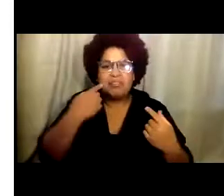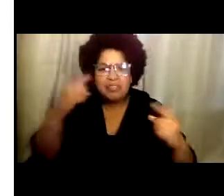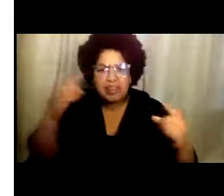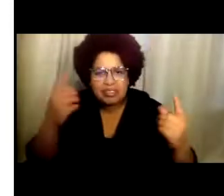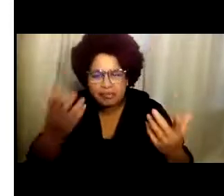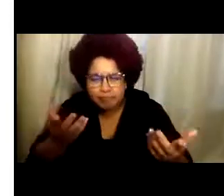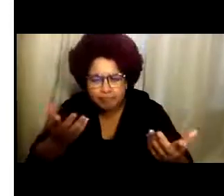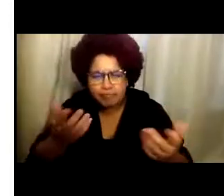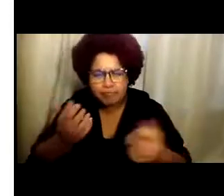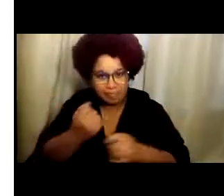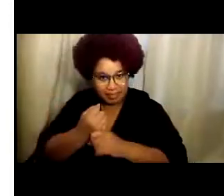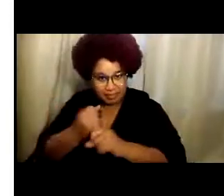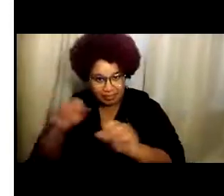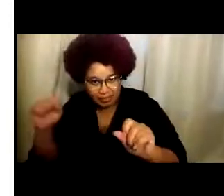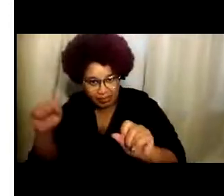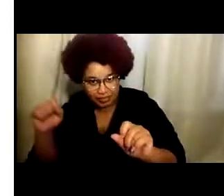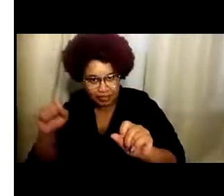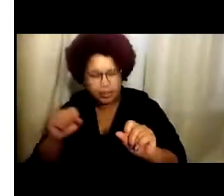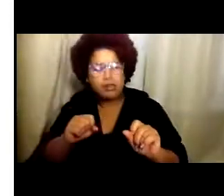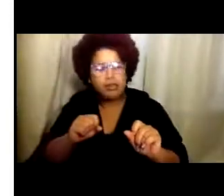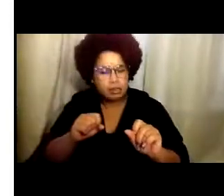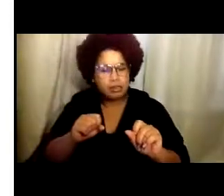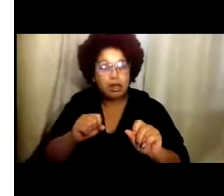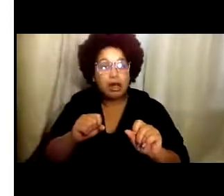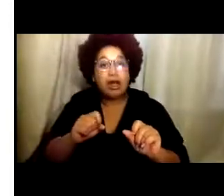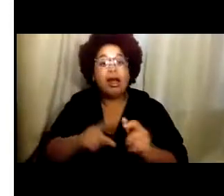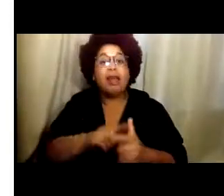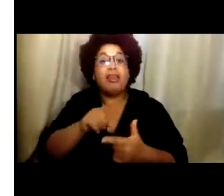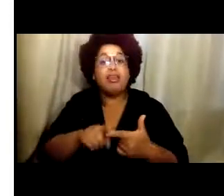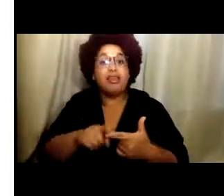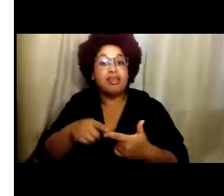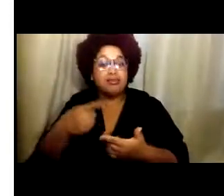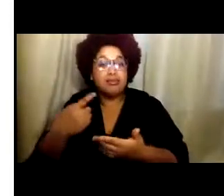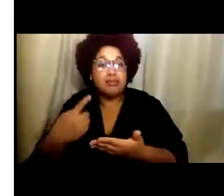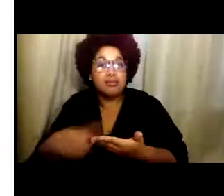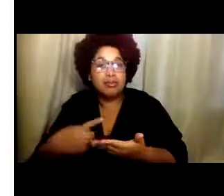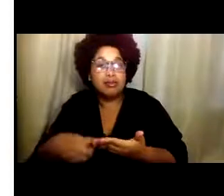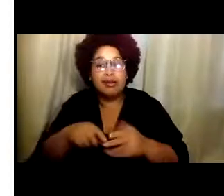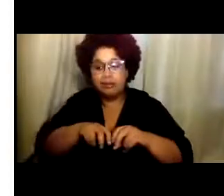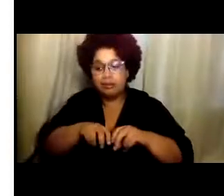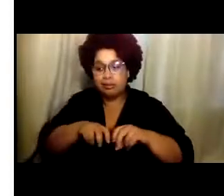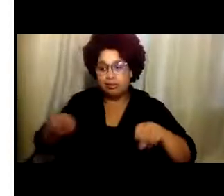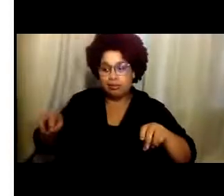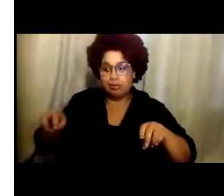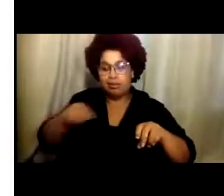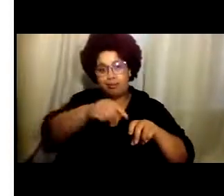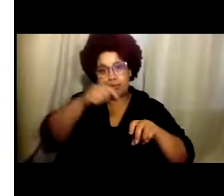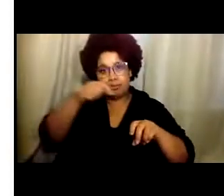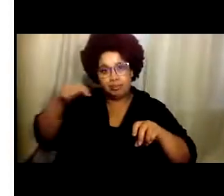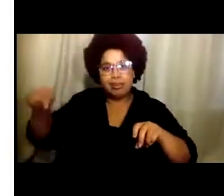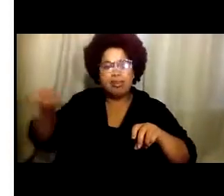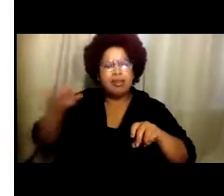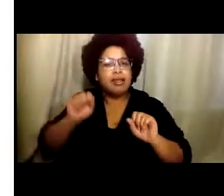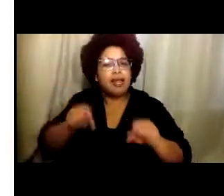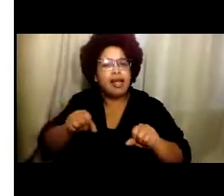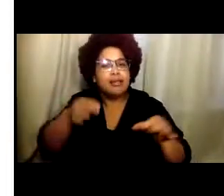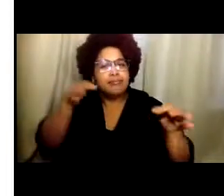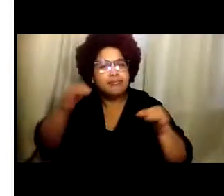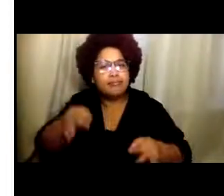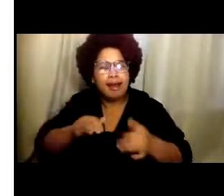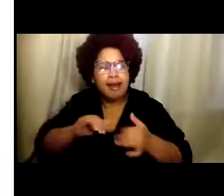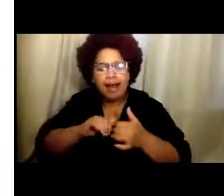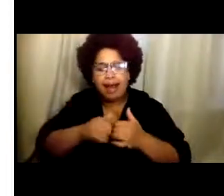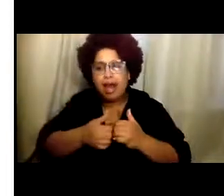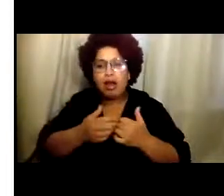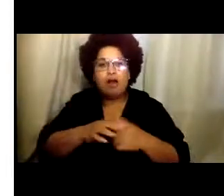is. And then we're going to focus the rest of our time on the panelists who can talk about how the vaccine